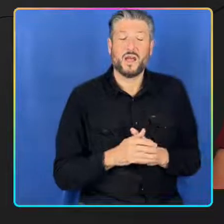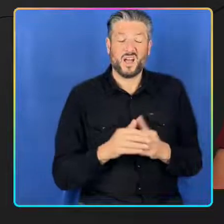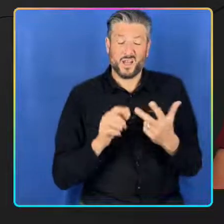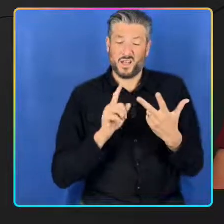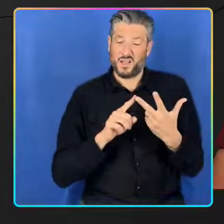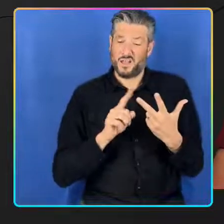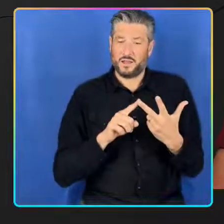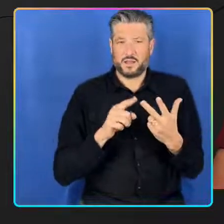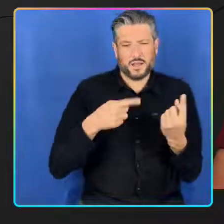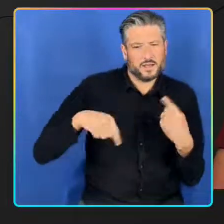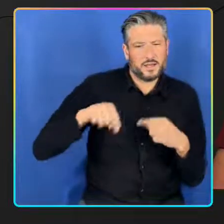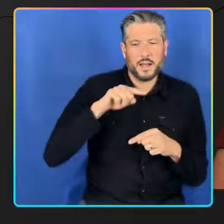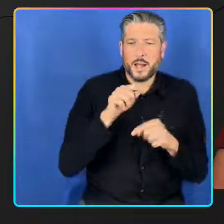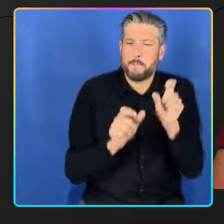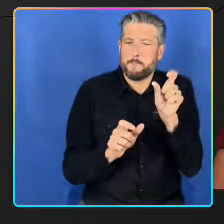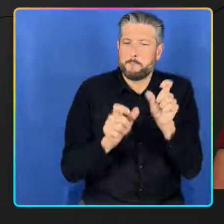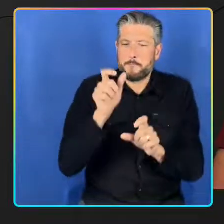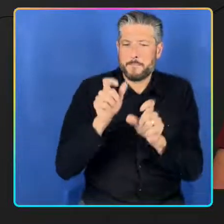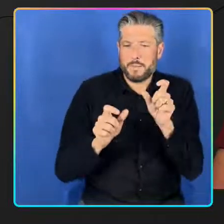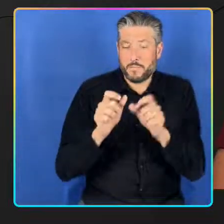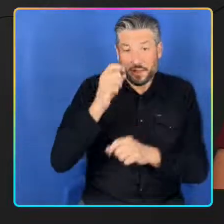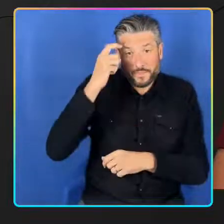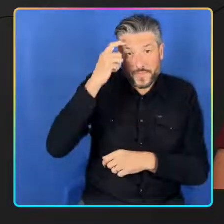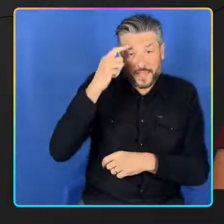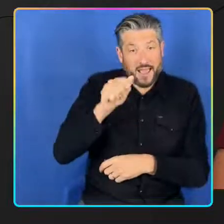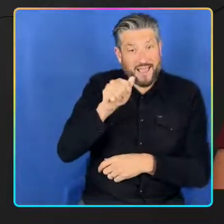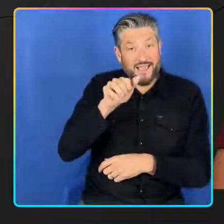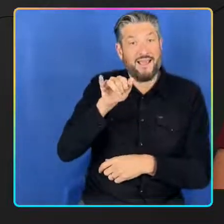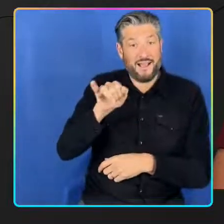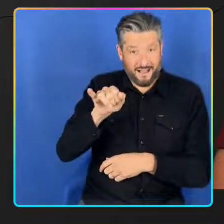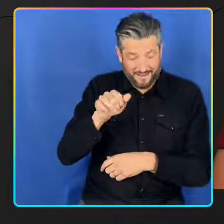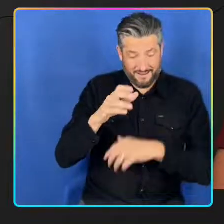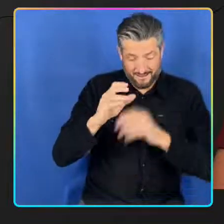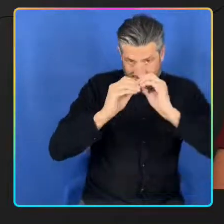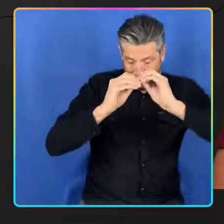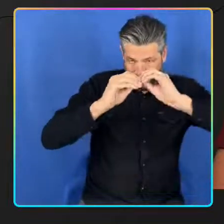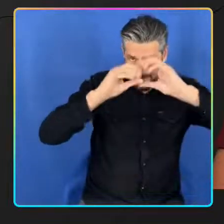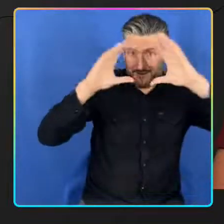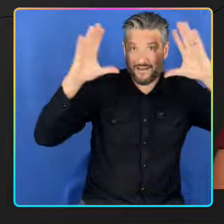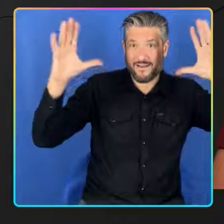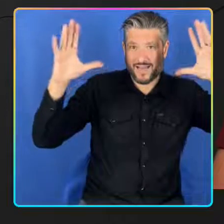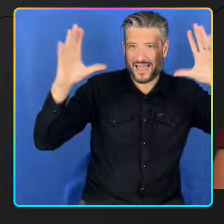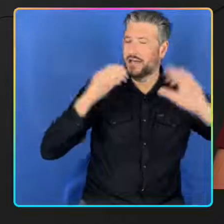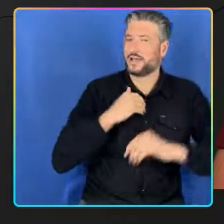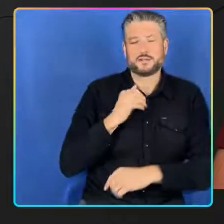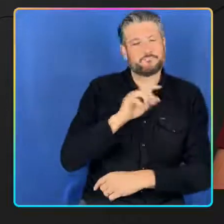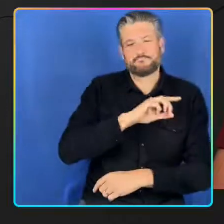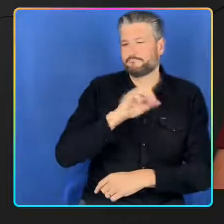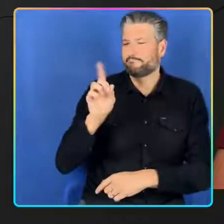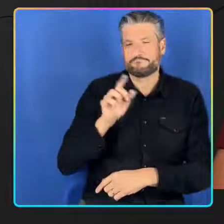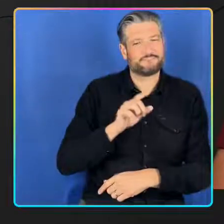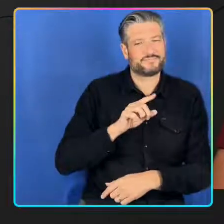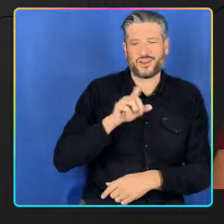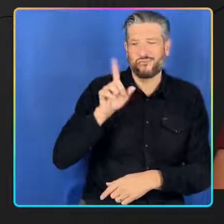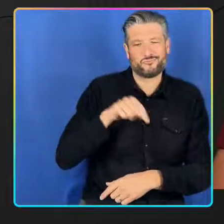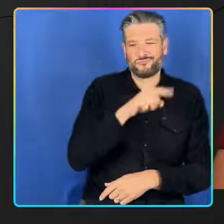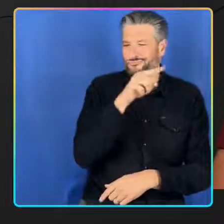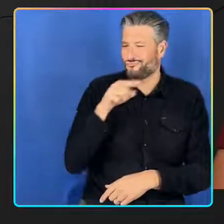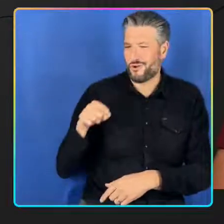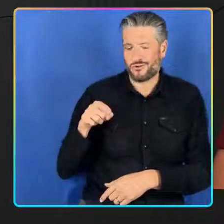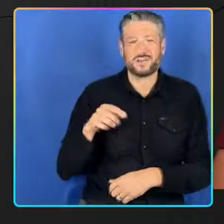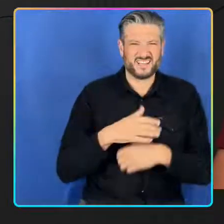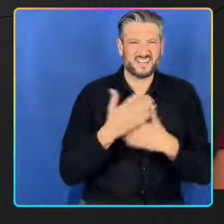misunderstandings about AI that I probably spend a good chunk of my consulting time just clearing up, because the media has misportrayed